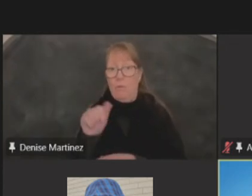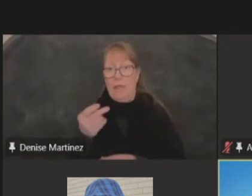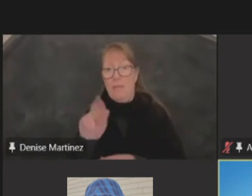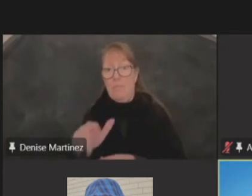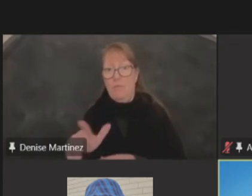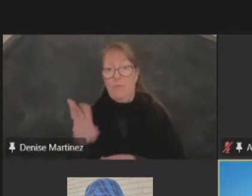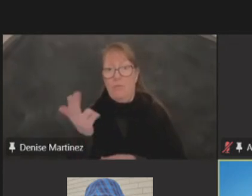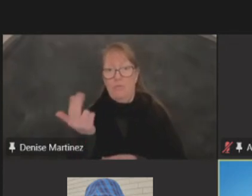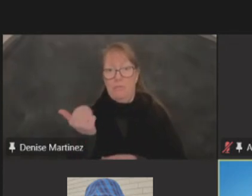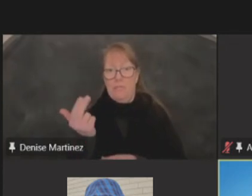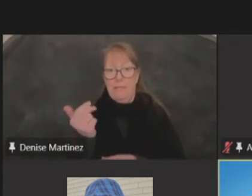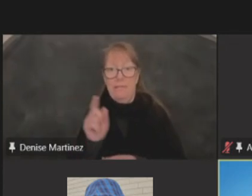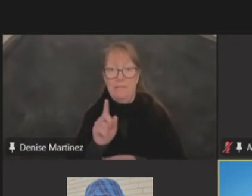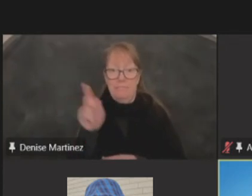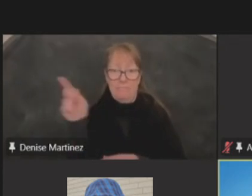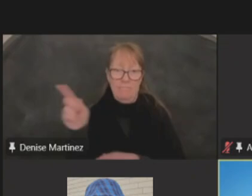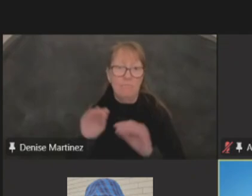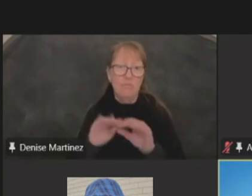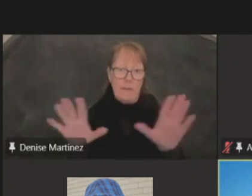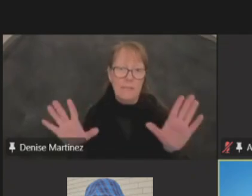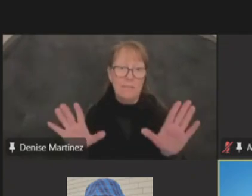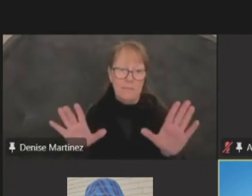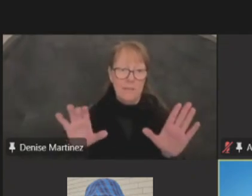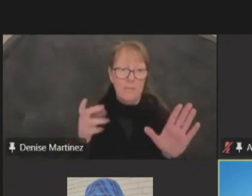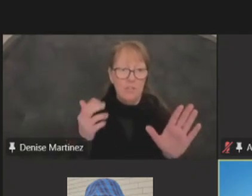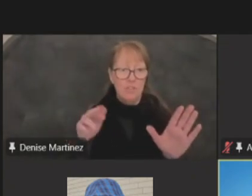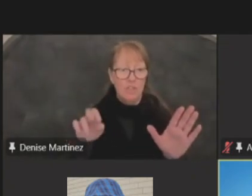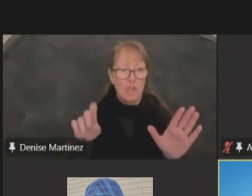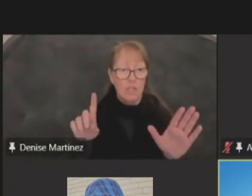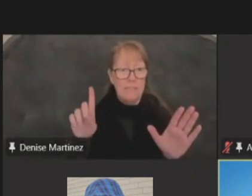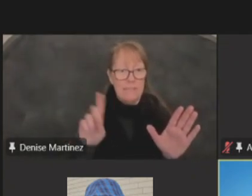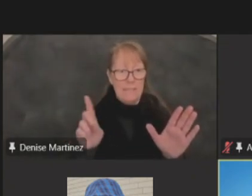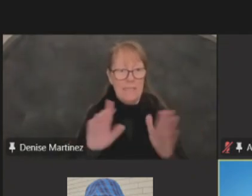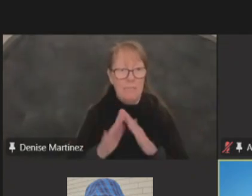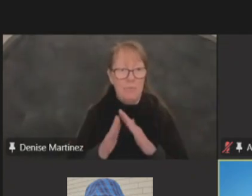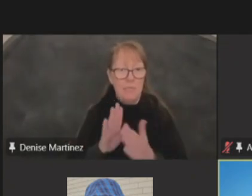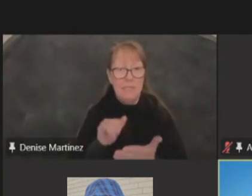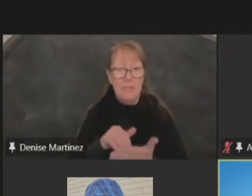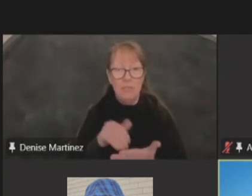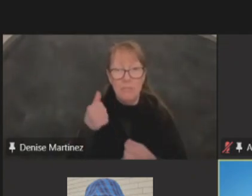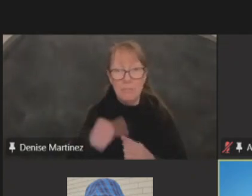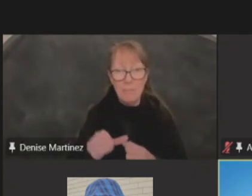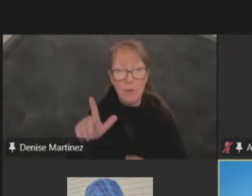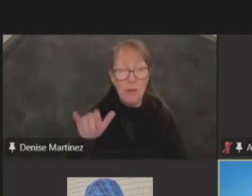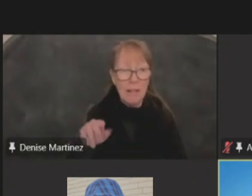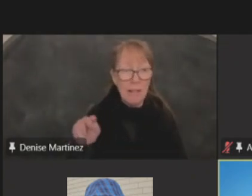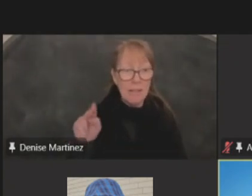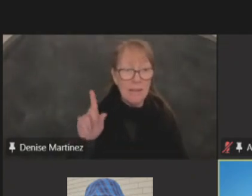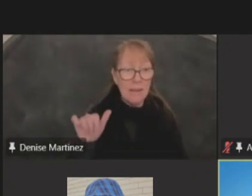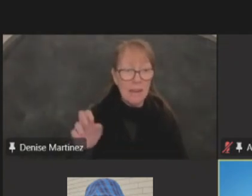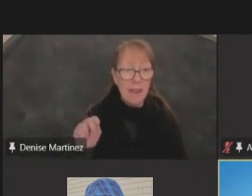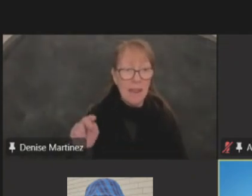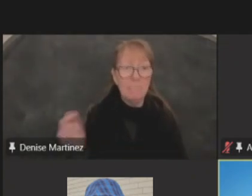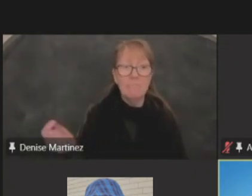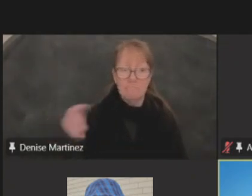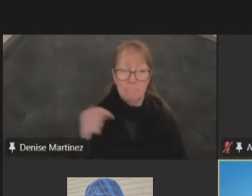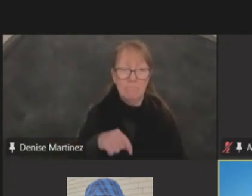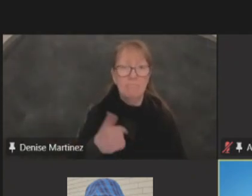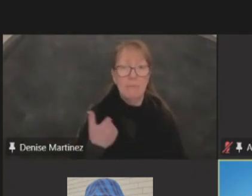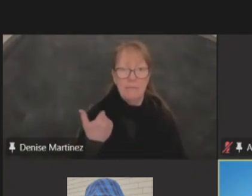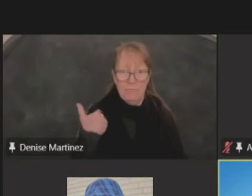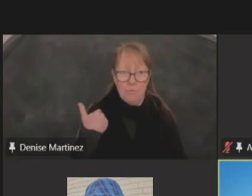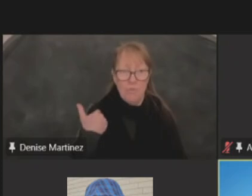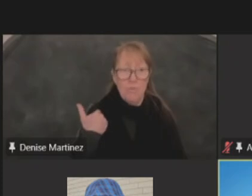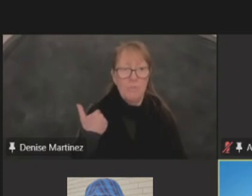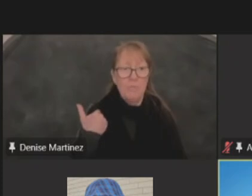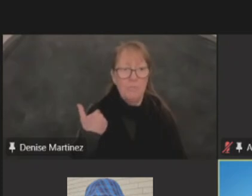Community Center in Brighton. And many of you may remember Lynn Dan, who has spoken at this meeting before. Lynn, I